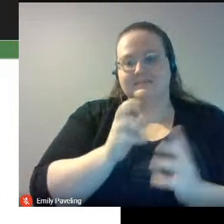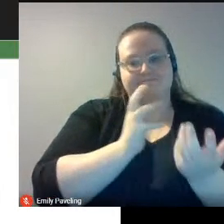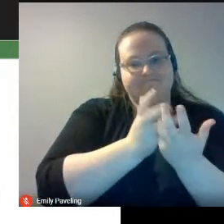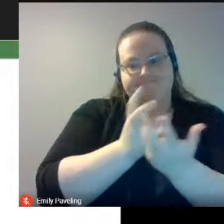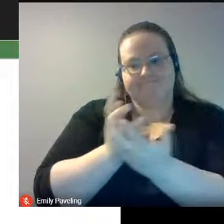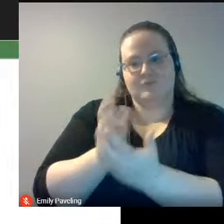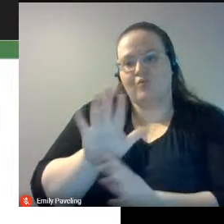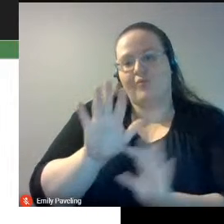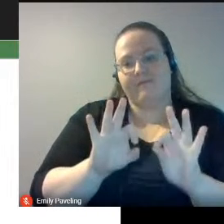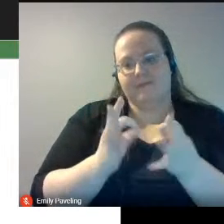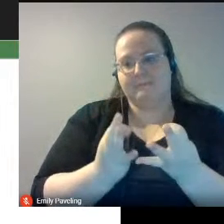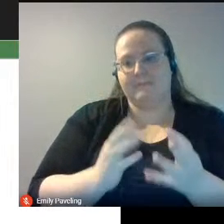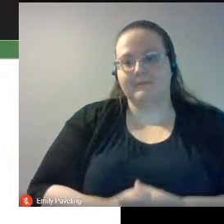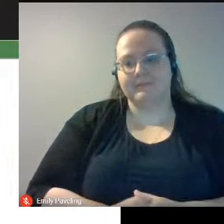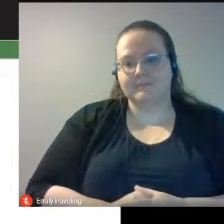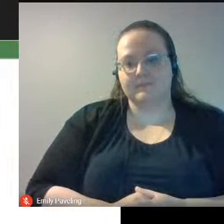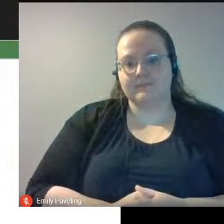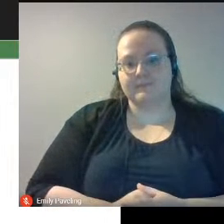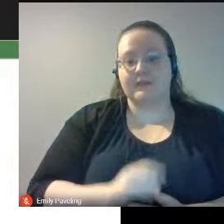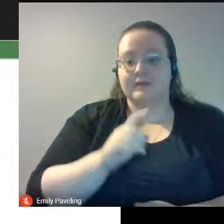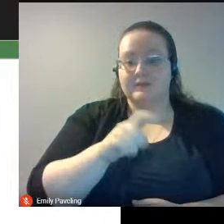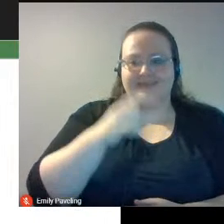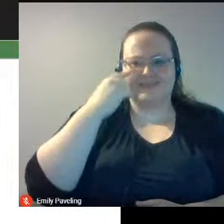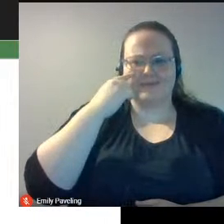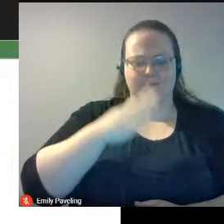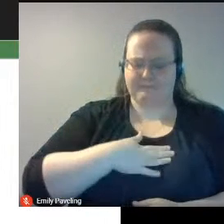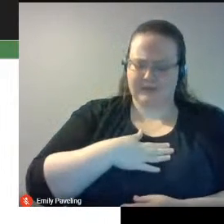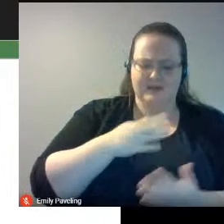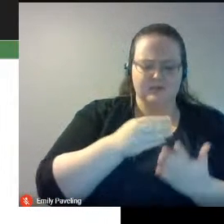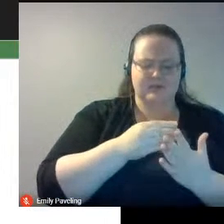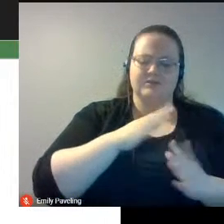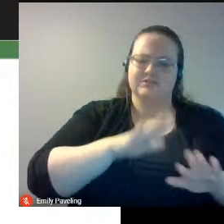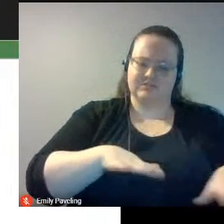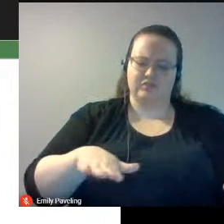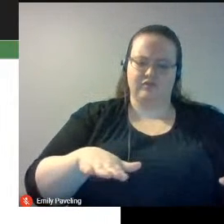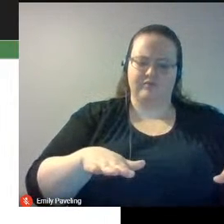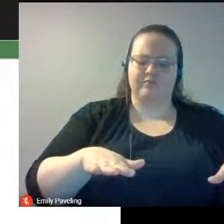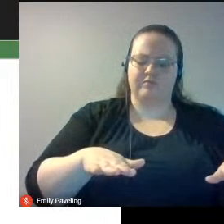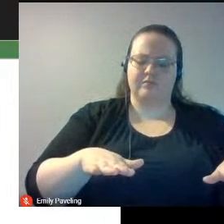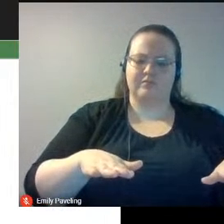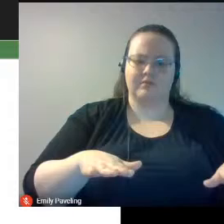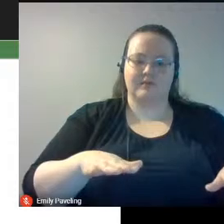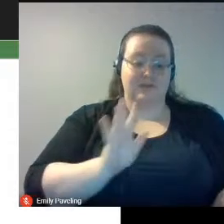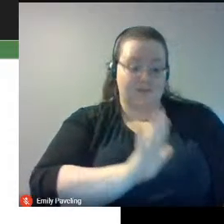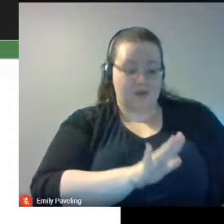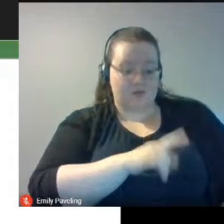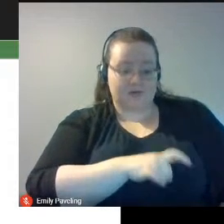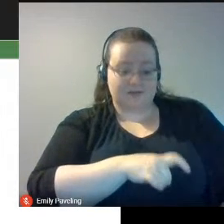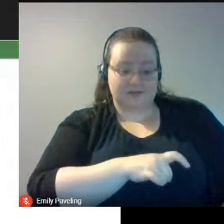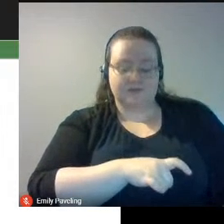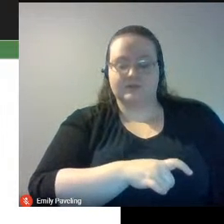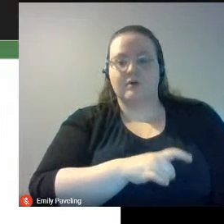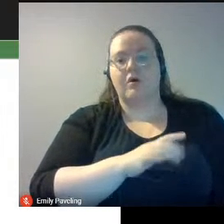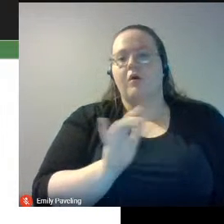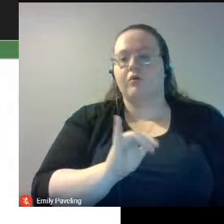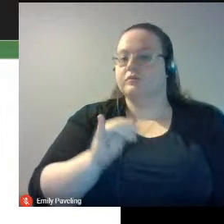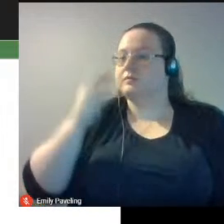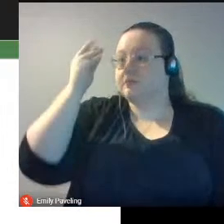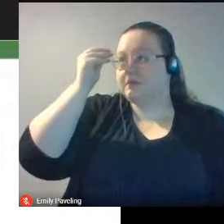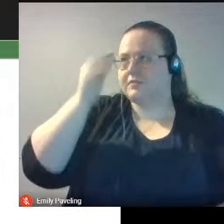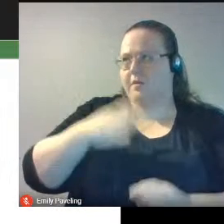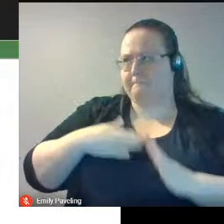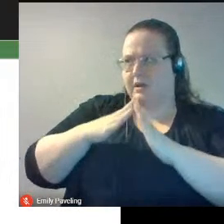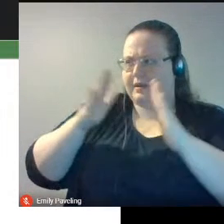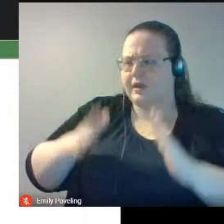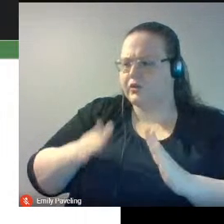family. You need to think about your child's specific needs, and you need to think about the people who live with you and your child, as well as